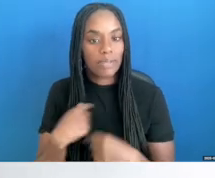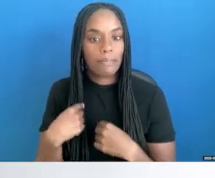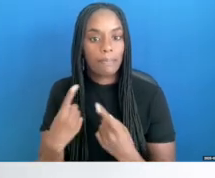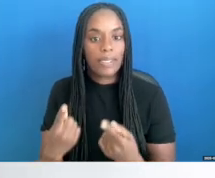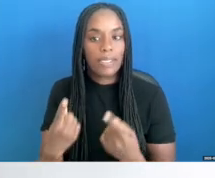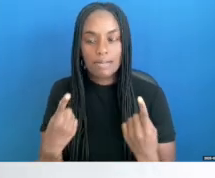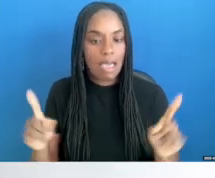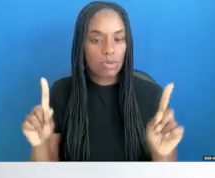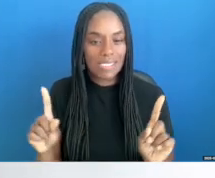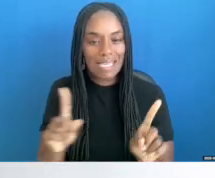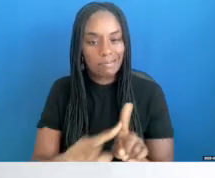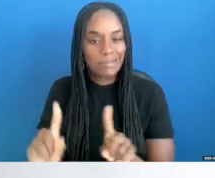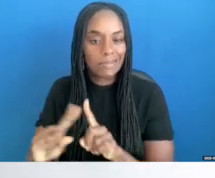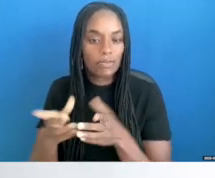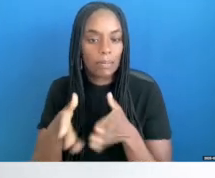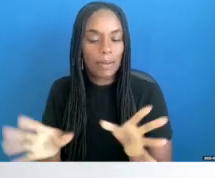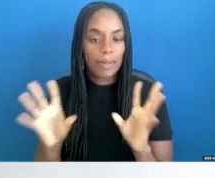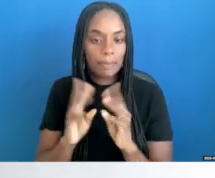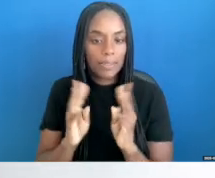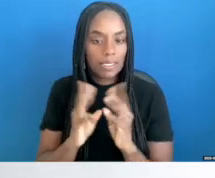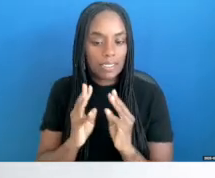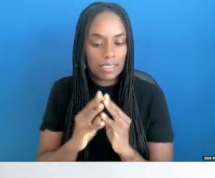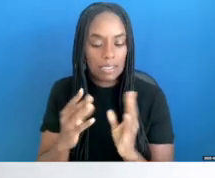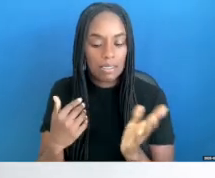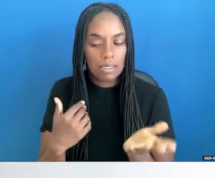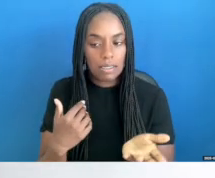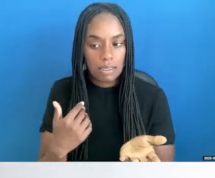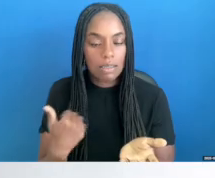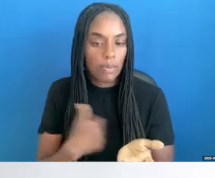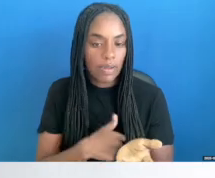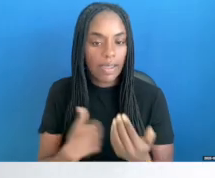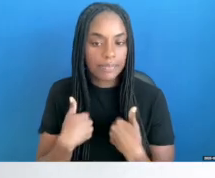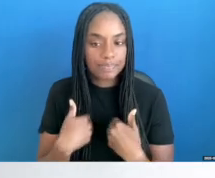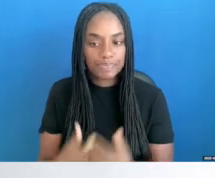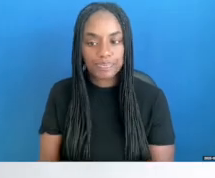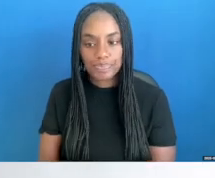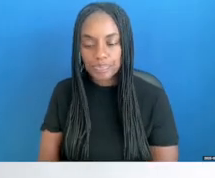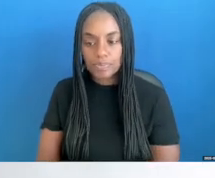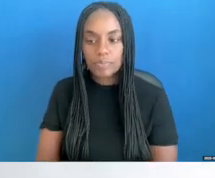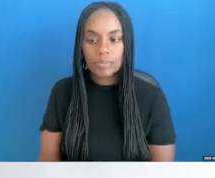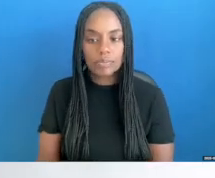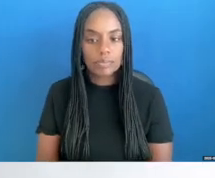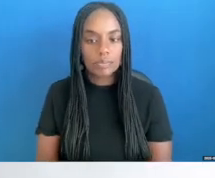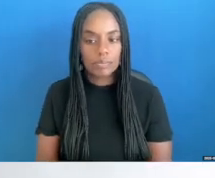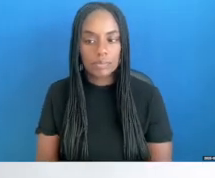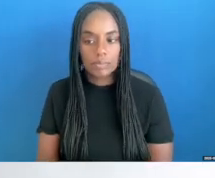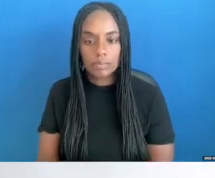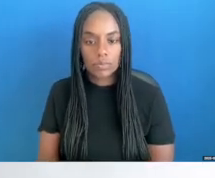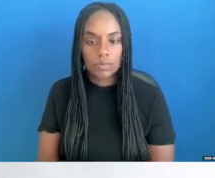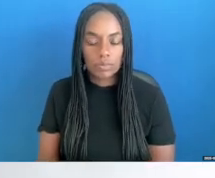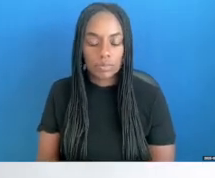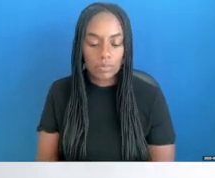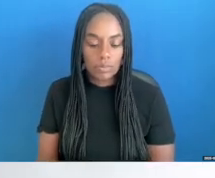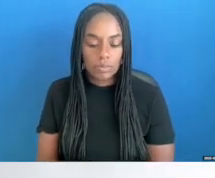at different public meetings that we've held. And then also we've gotten